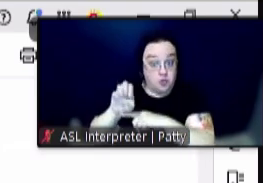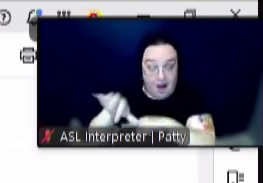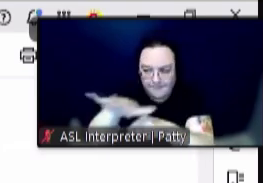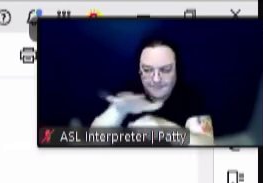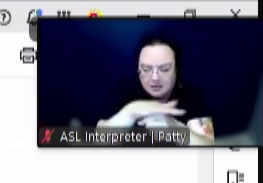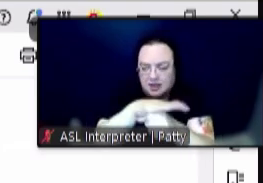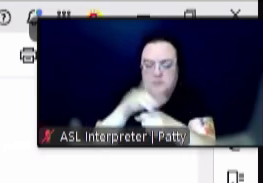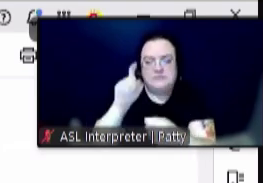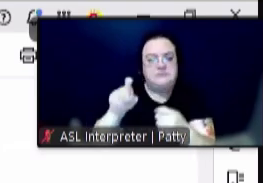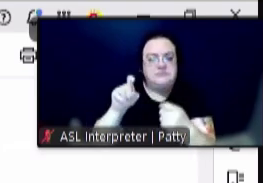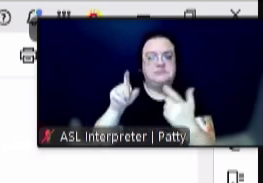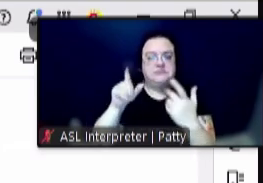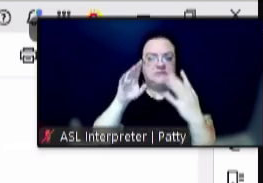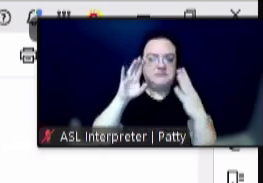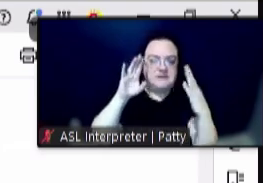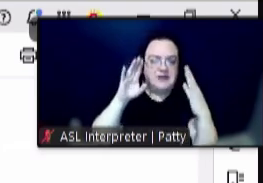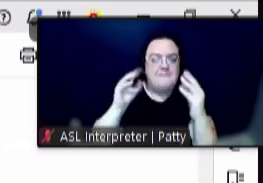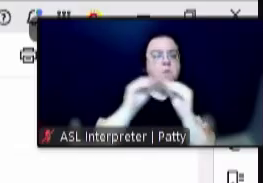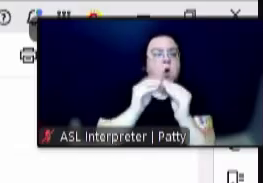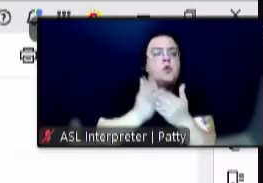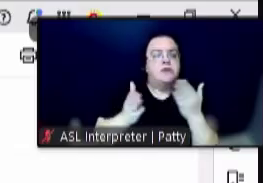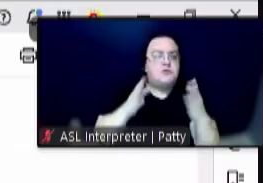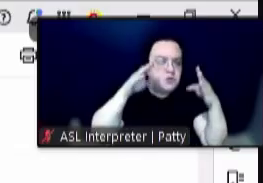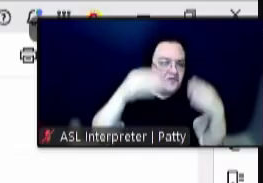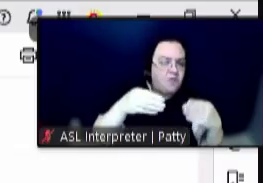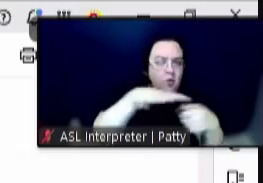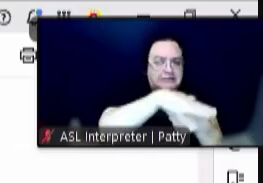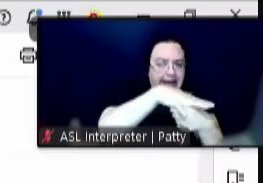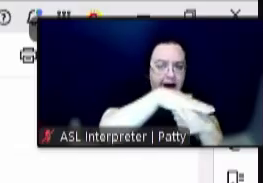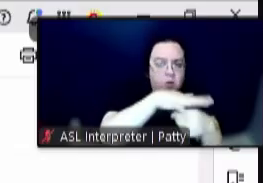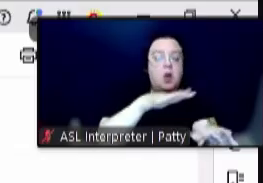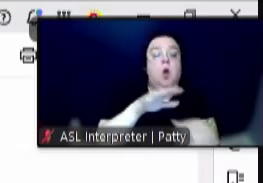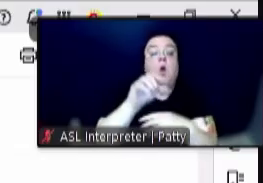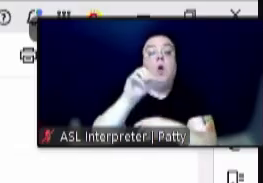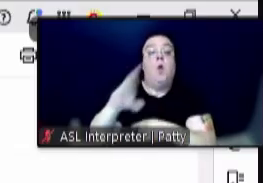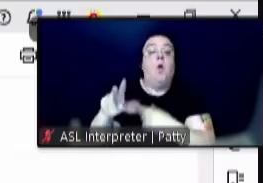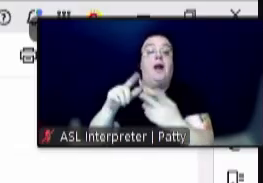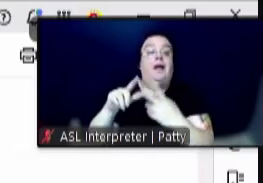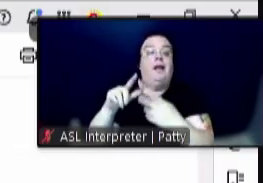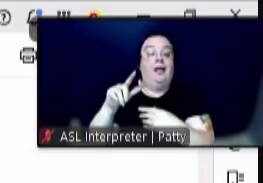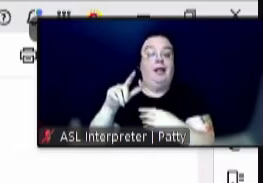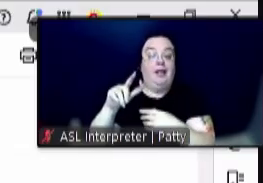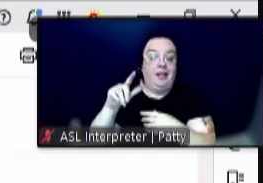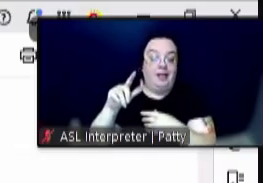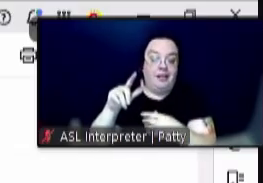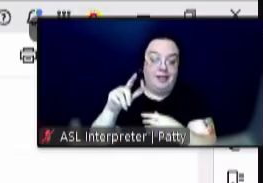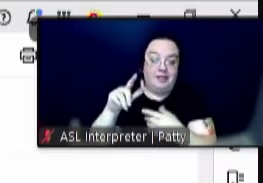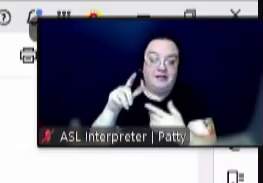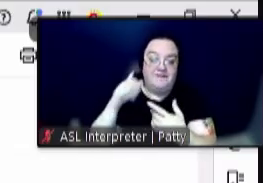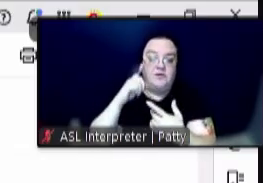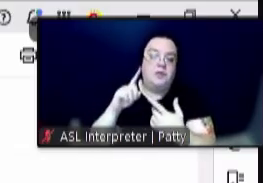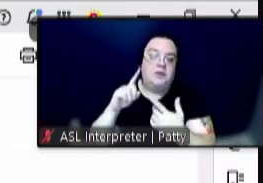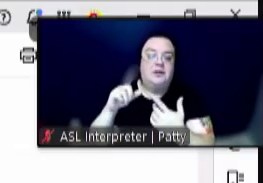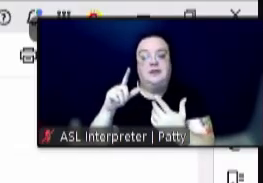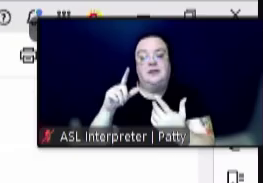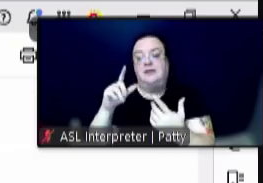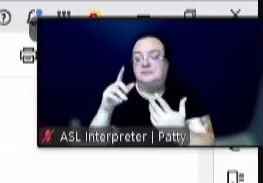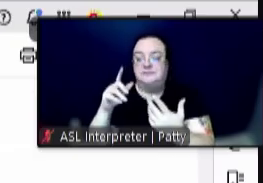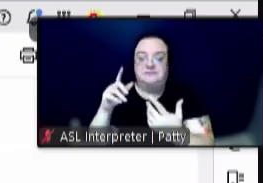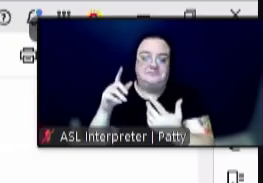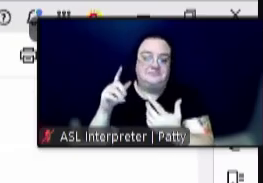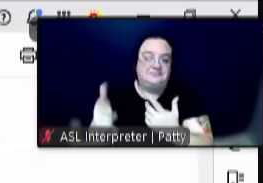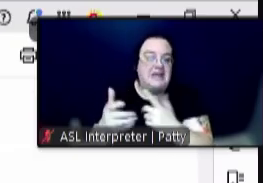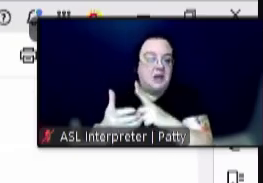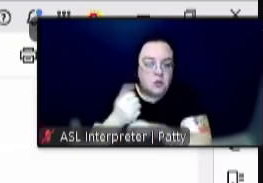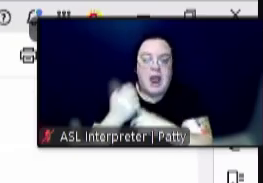need to focus additional resources, or late arrests, things of that nature. That just it is what it says it